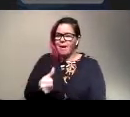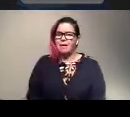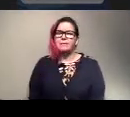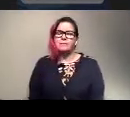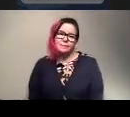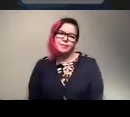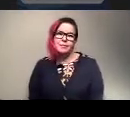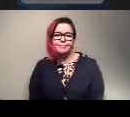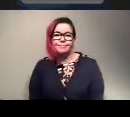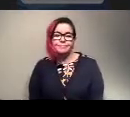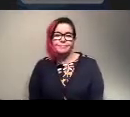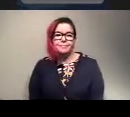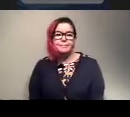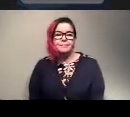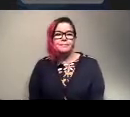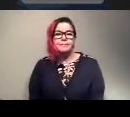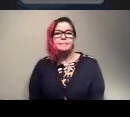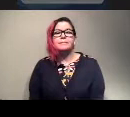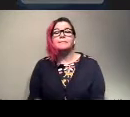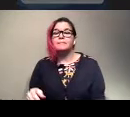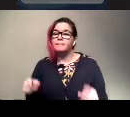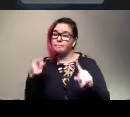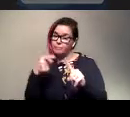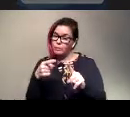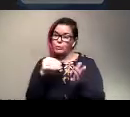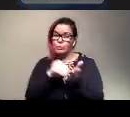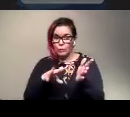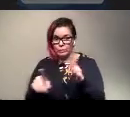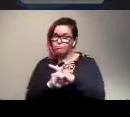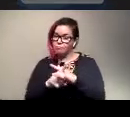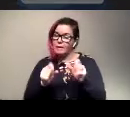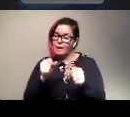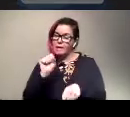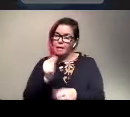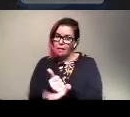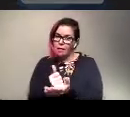that. But that's where we think students can come in and actually work to help solve this problem.